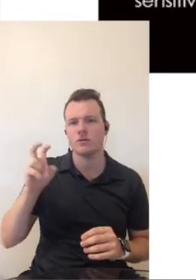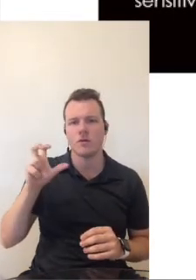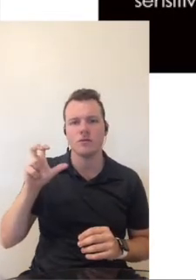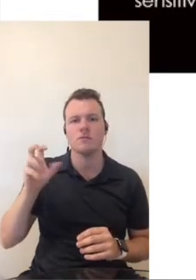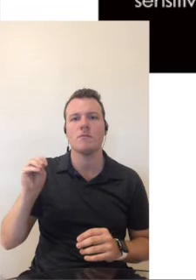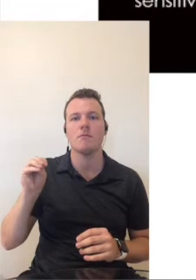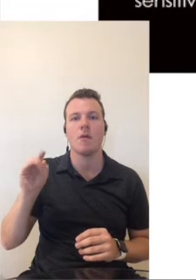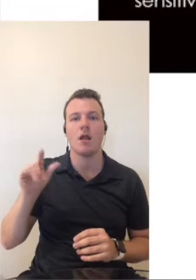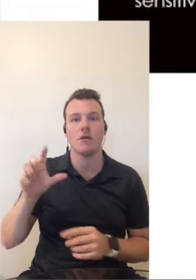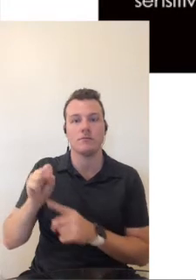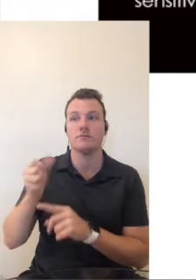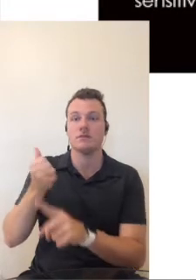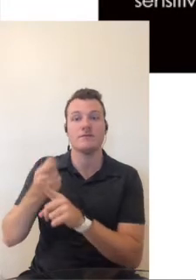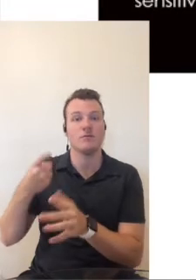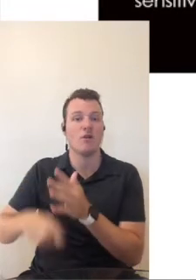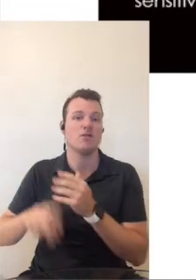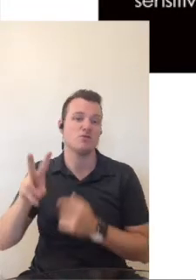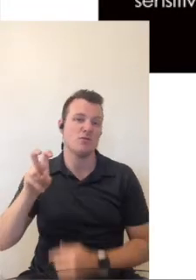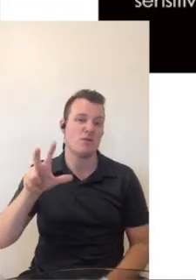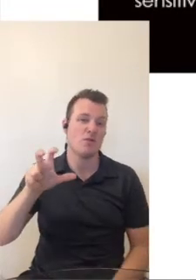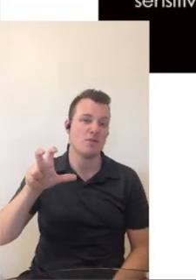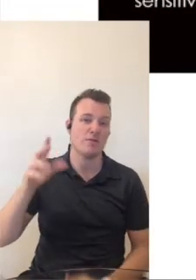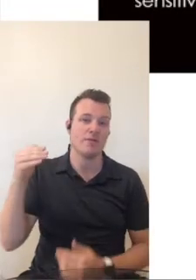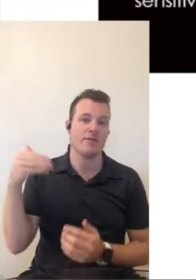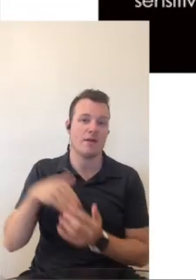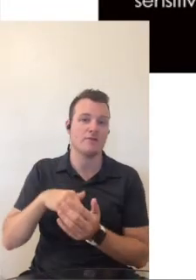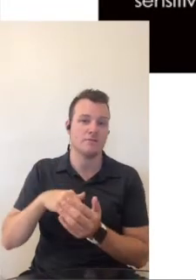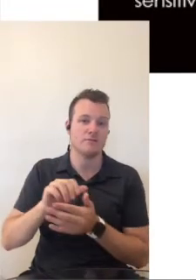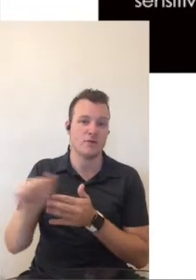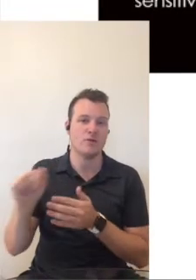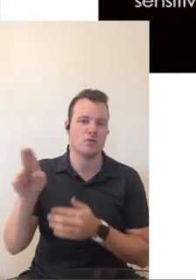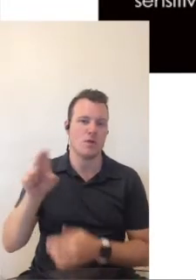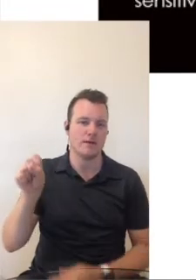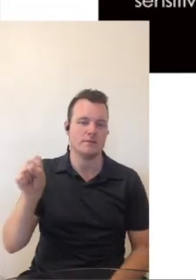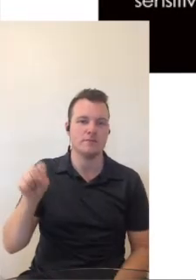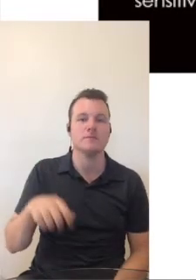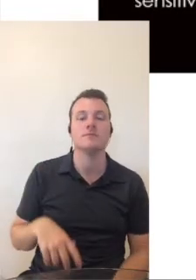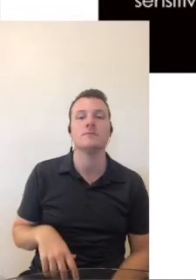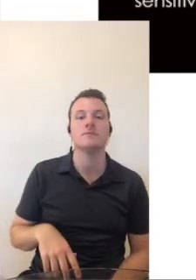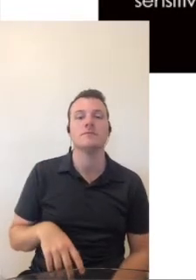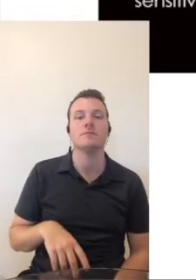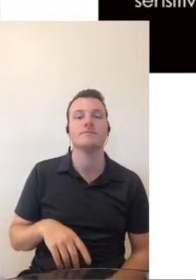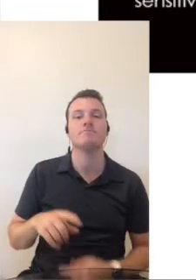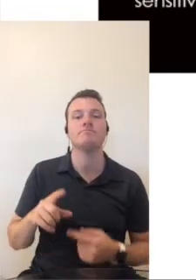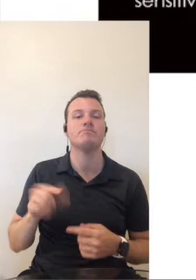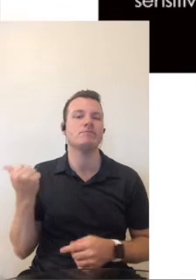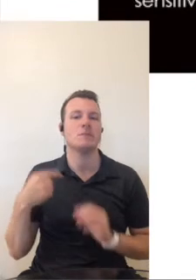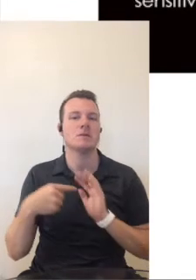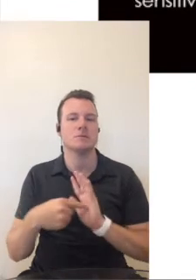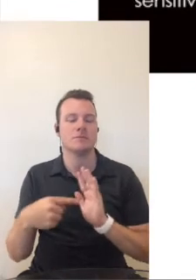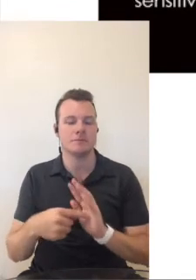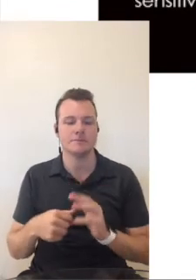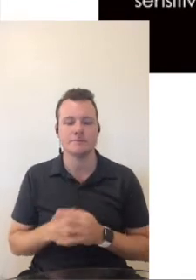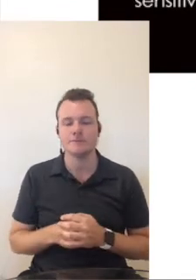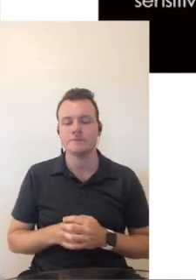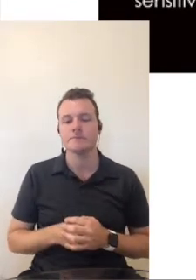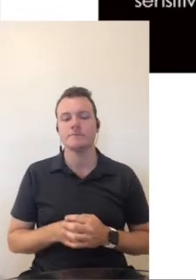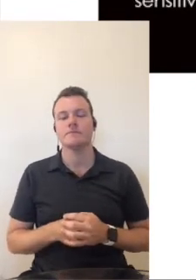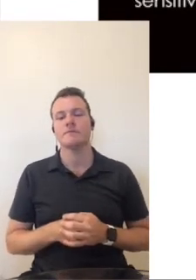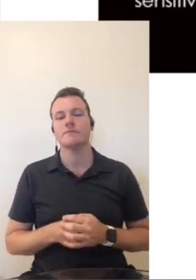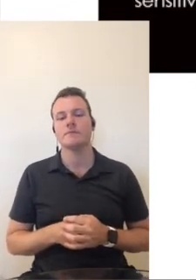the average vehicle cost upwards of $200,000 or $300,000 US dollars. Another example